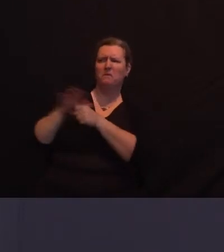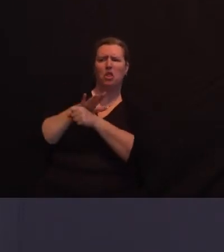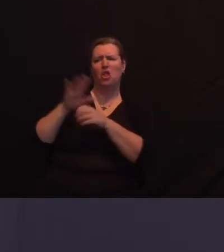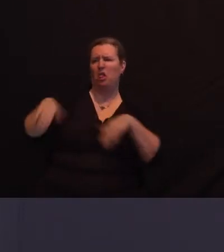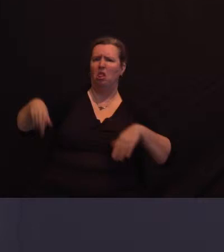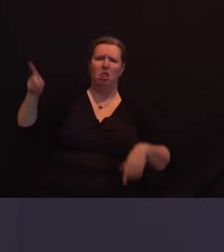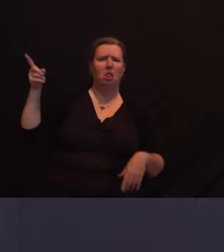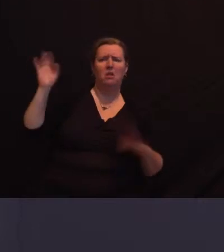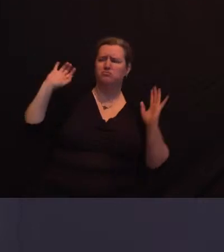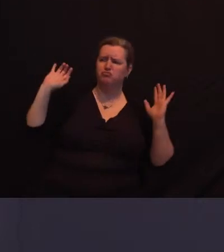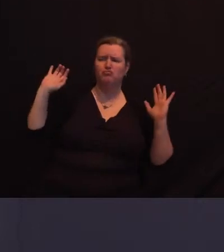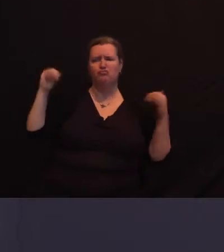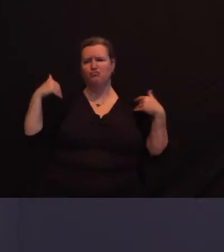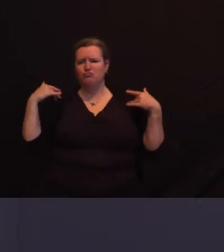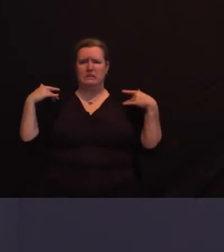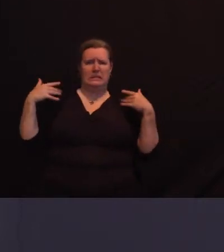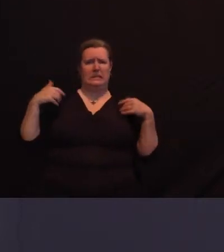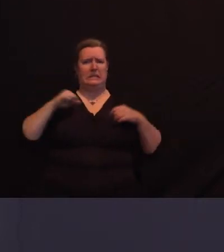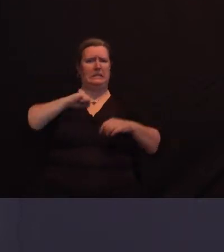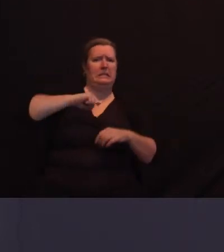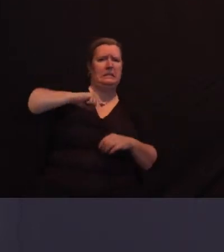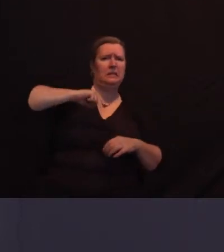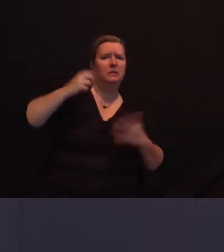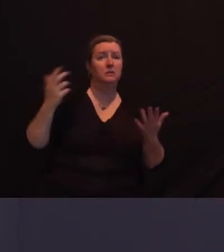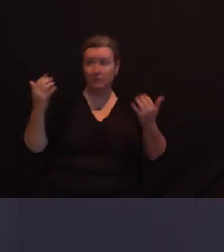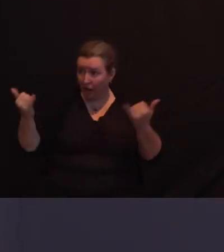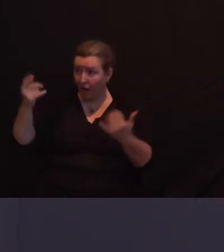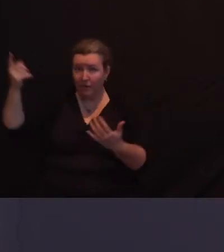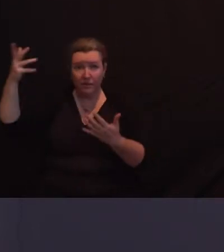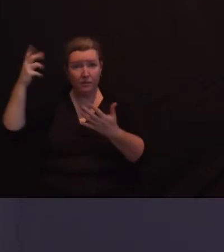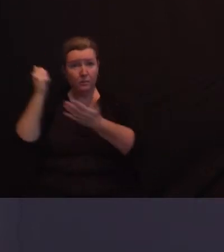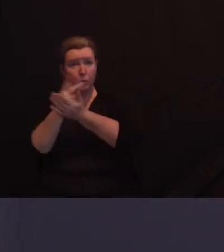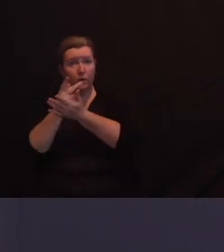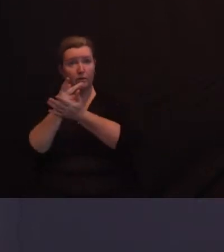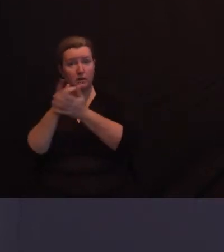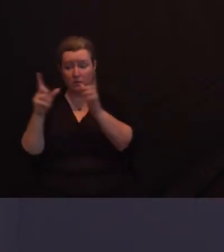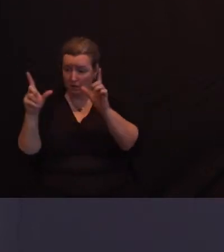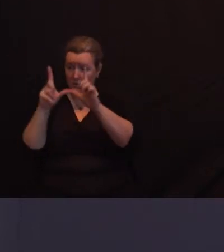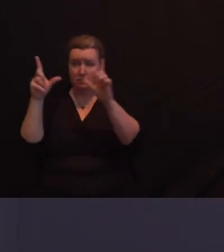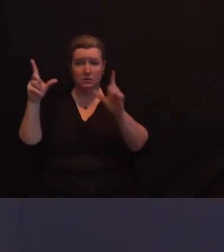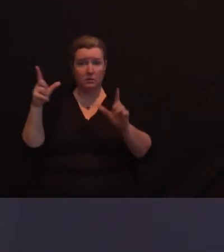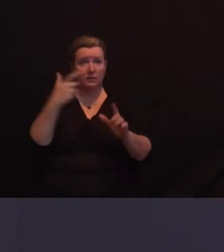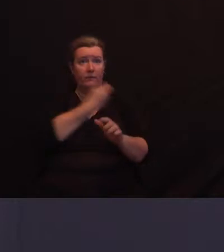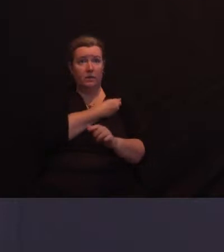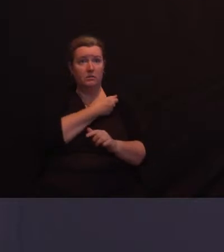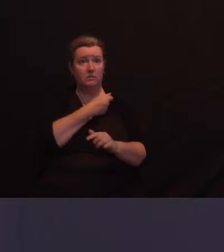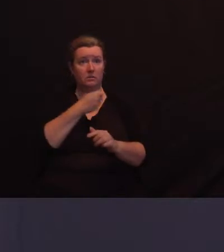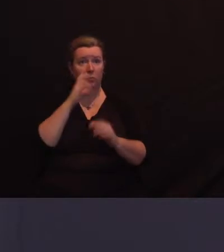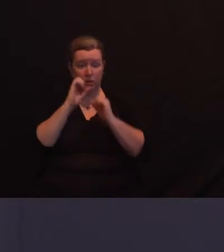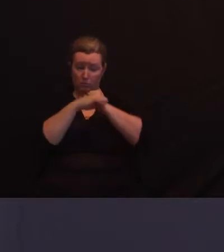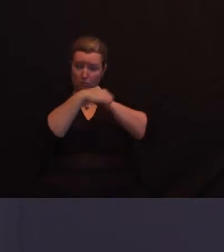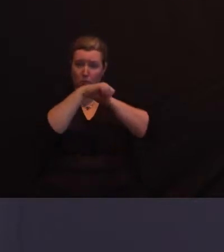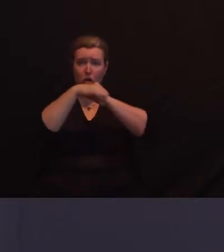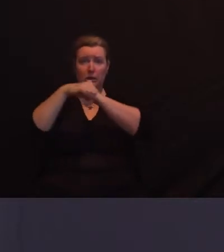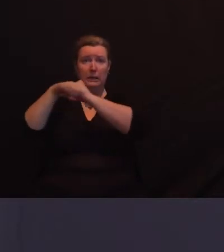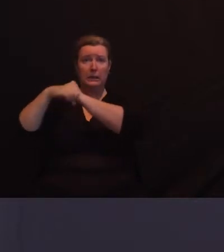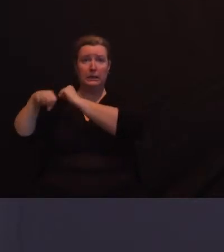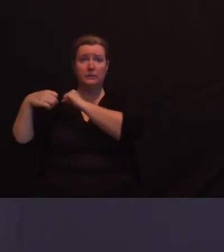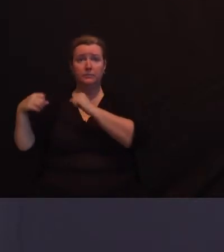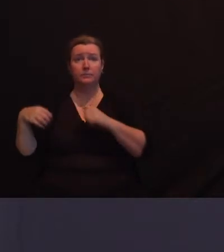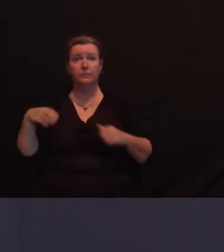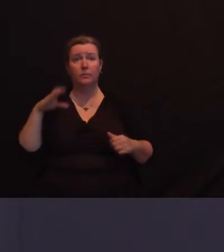not received the vaccination. The fully licensed vaccine will now be marketed as